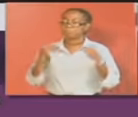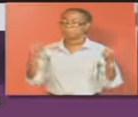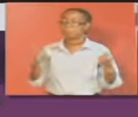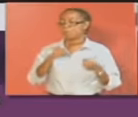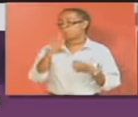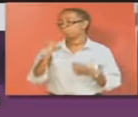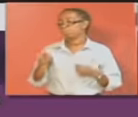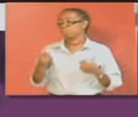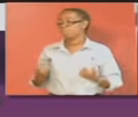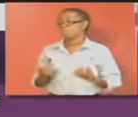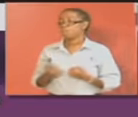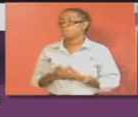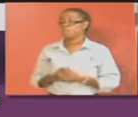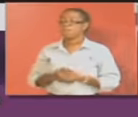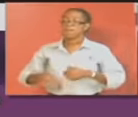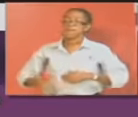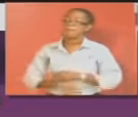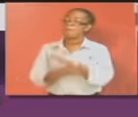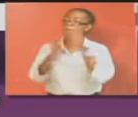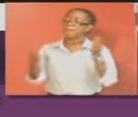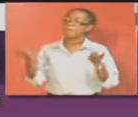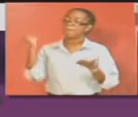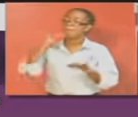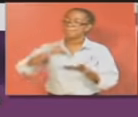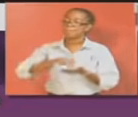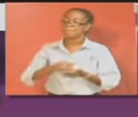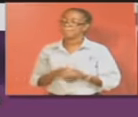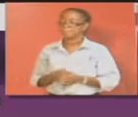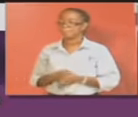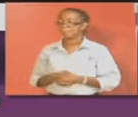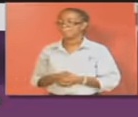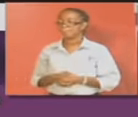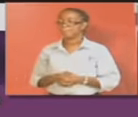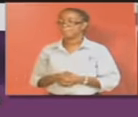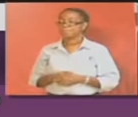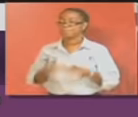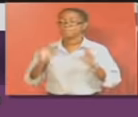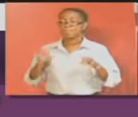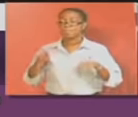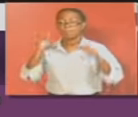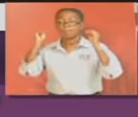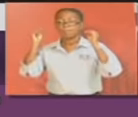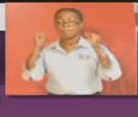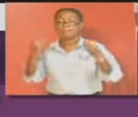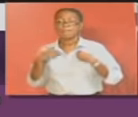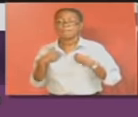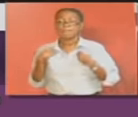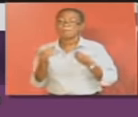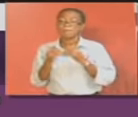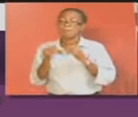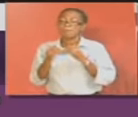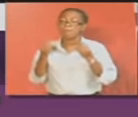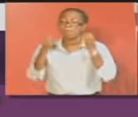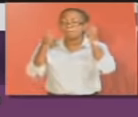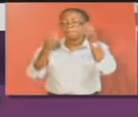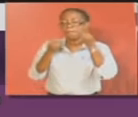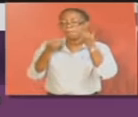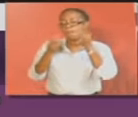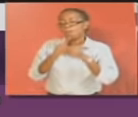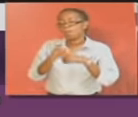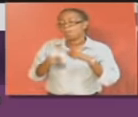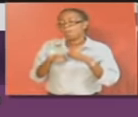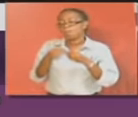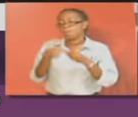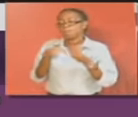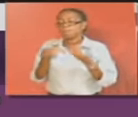Good morning again. Yes, so can the ministry provide an update on the total number of TNT